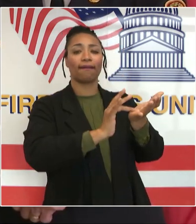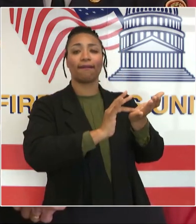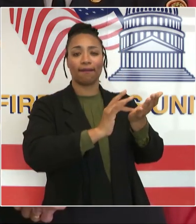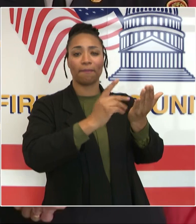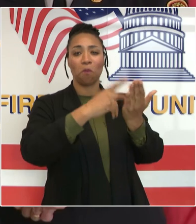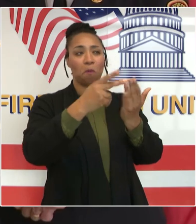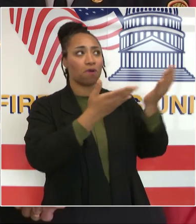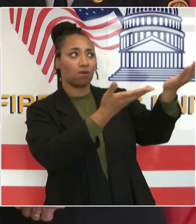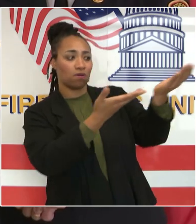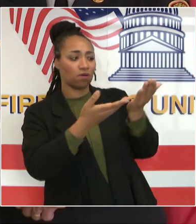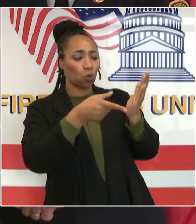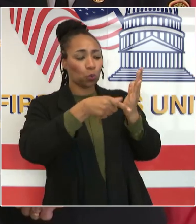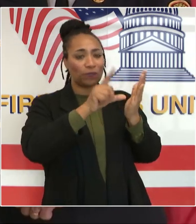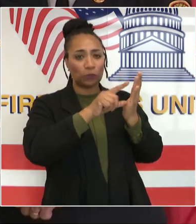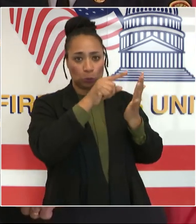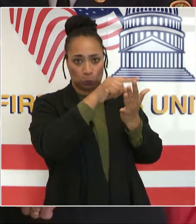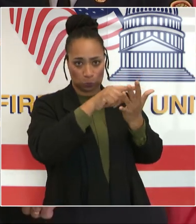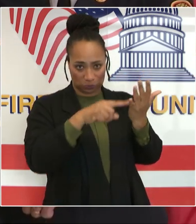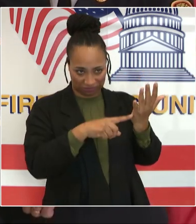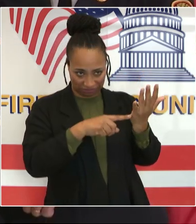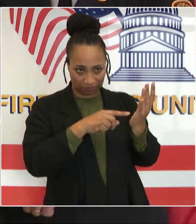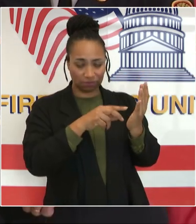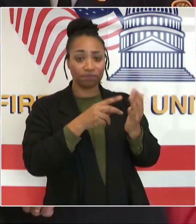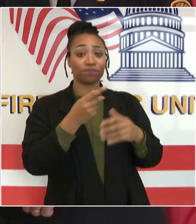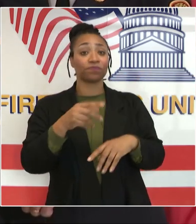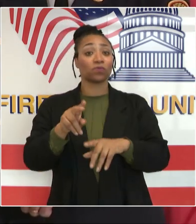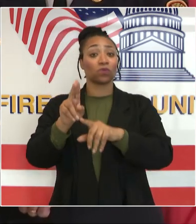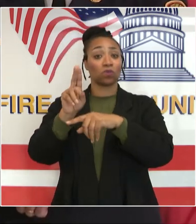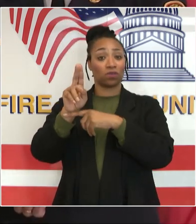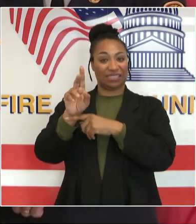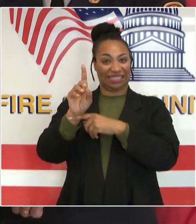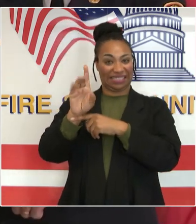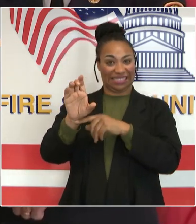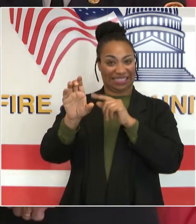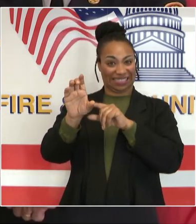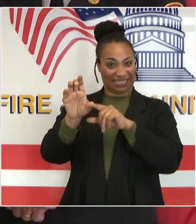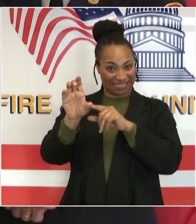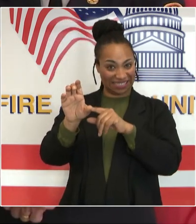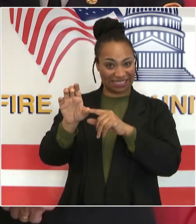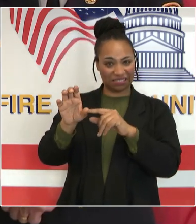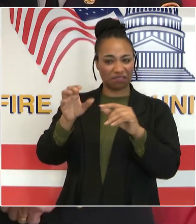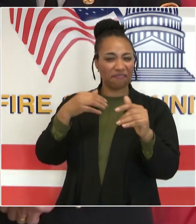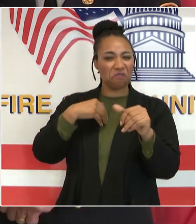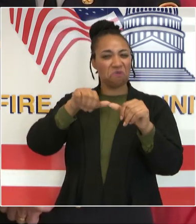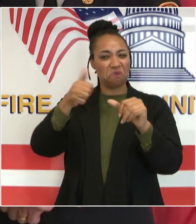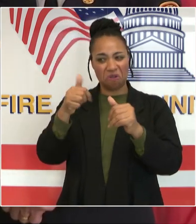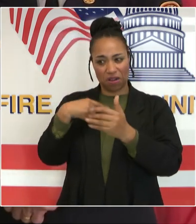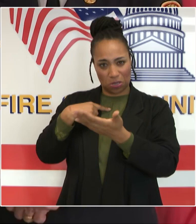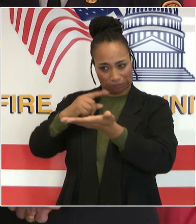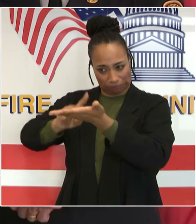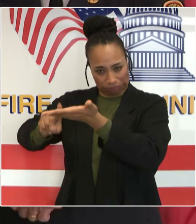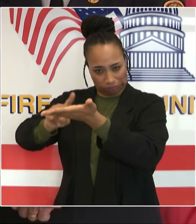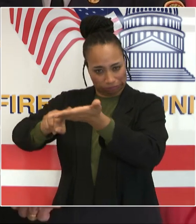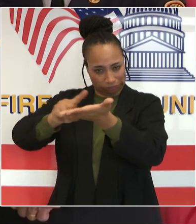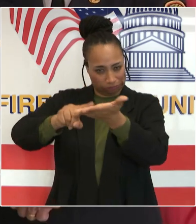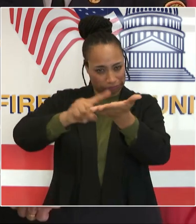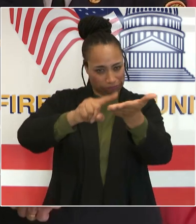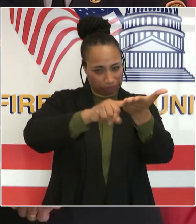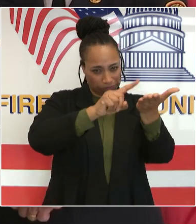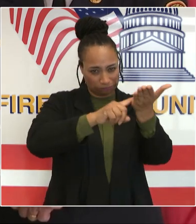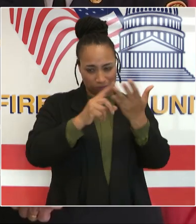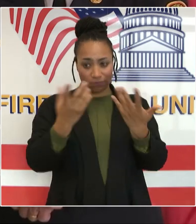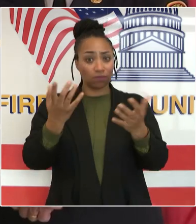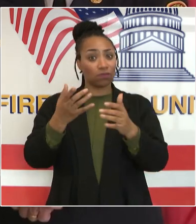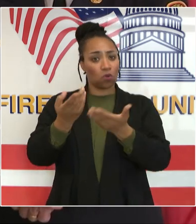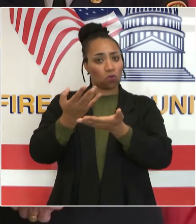internal UDC bodies. And the incoming program director and other academic leaders will assess our resources, faculty, and facilities